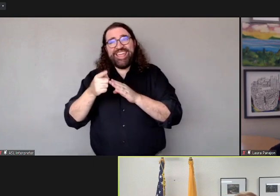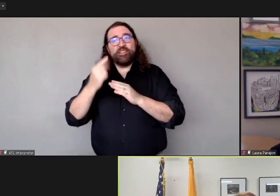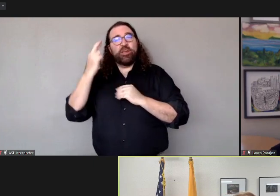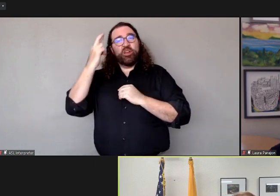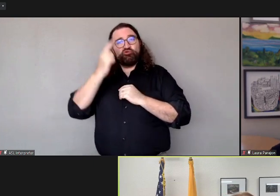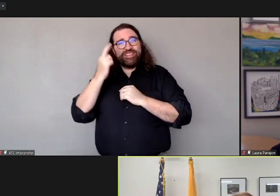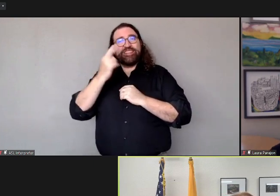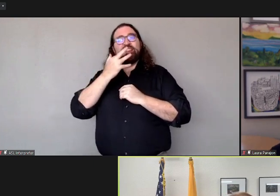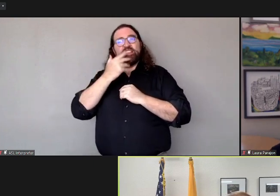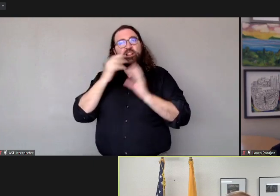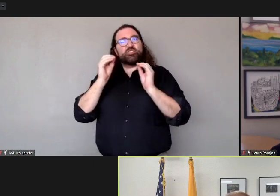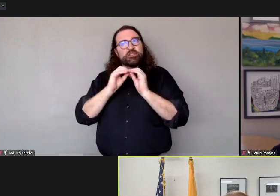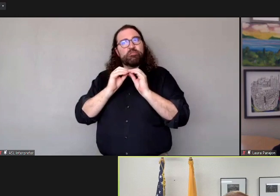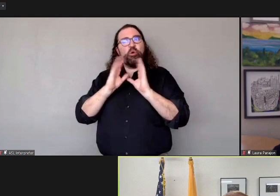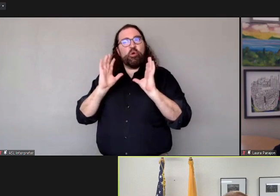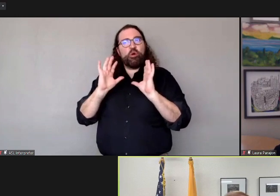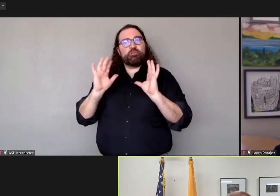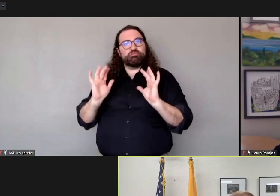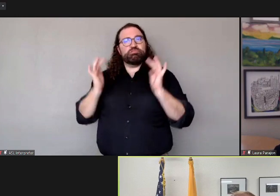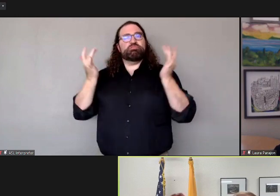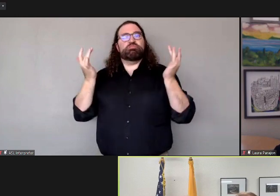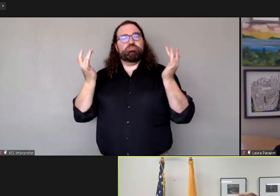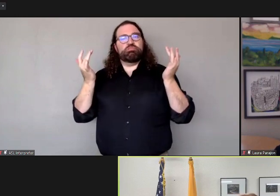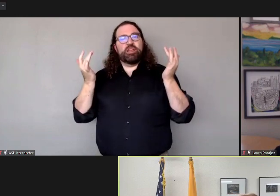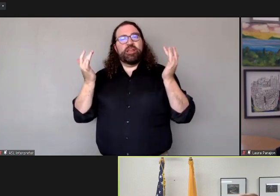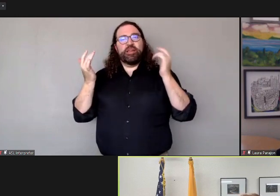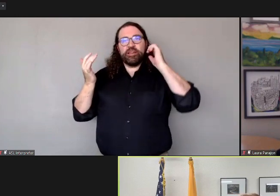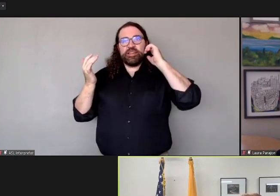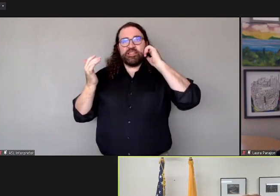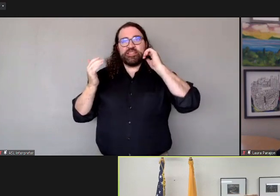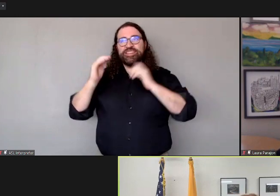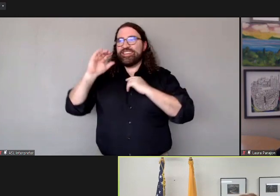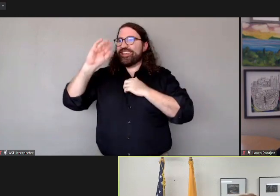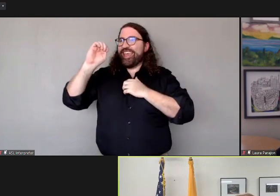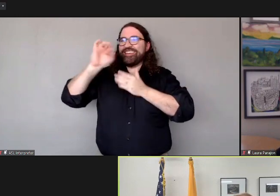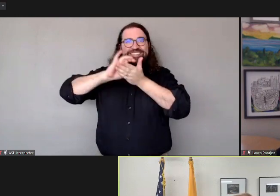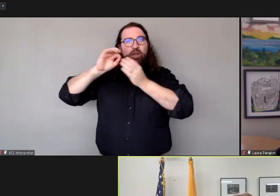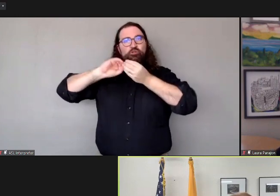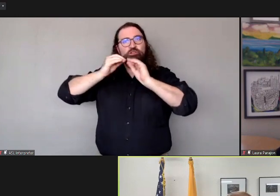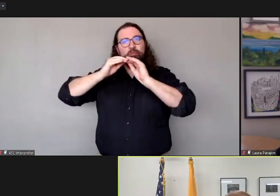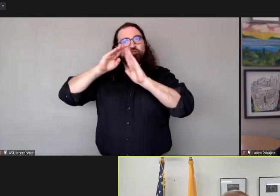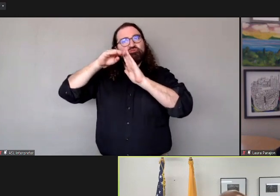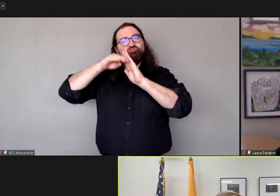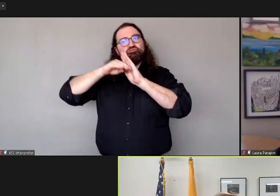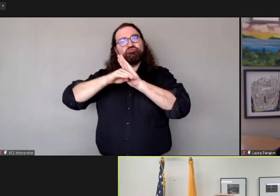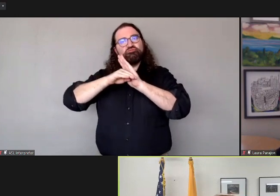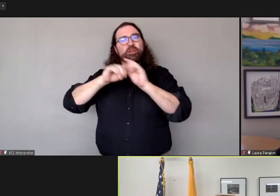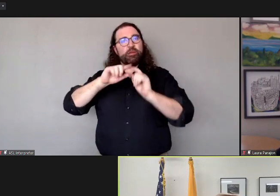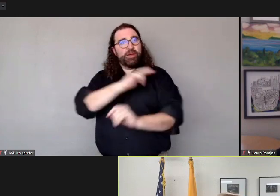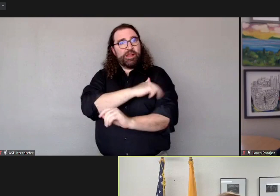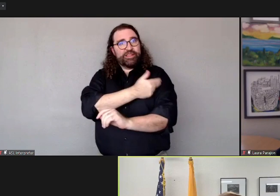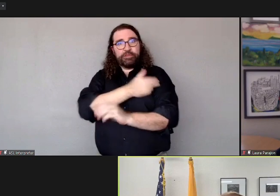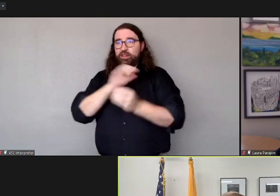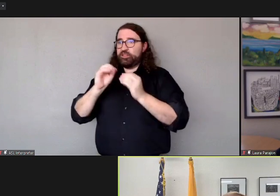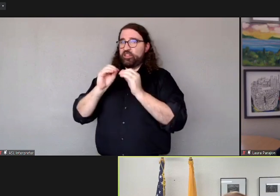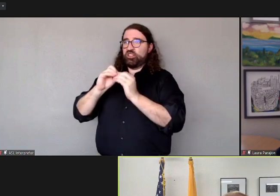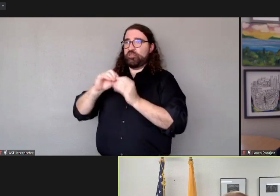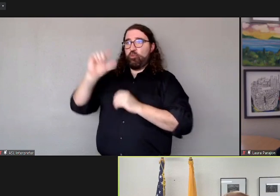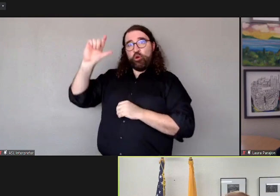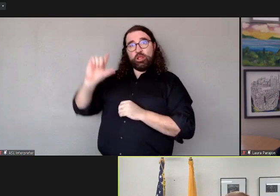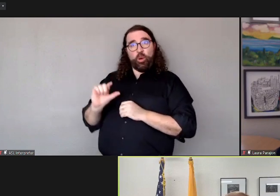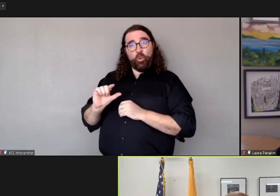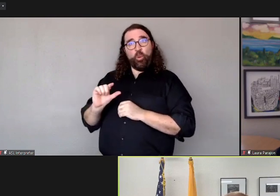colors, you know, in some places, because case counts have come down a little bit, but hospitalizations are really low. So that'd be my answer to that. And